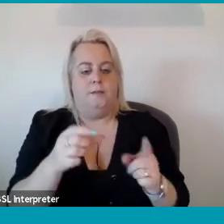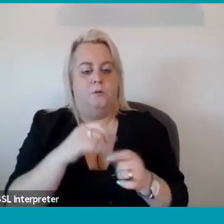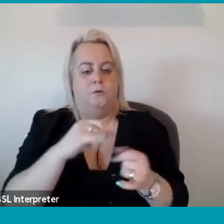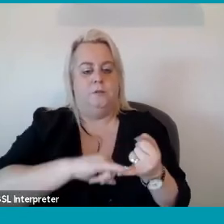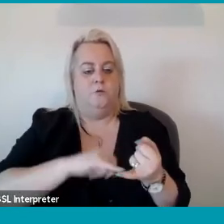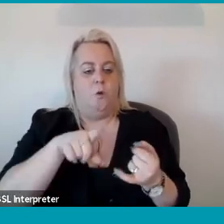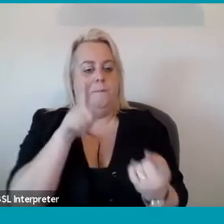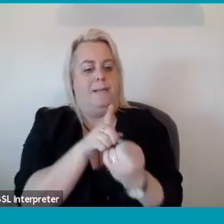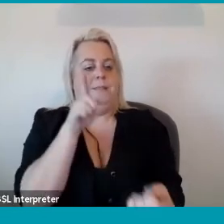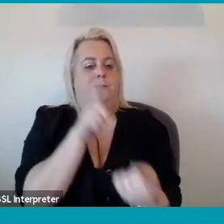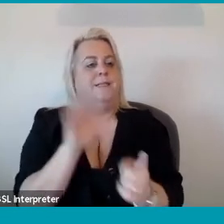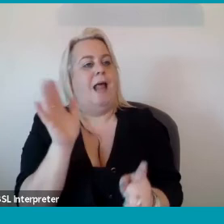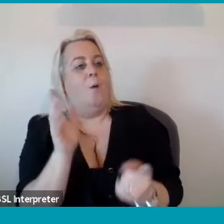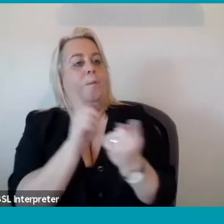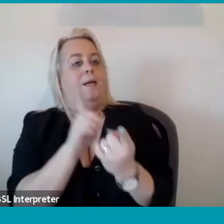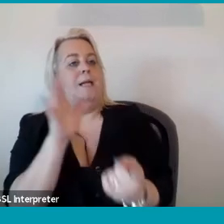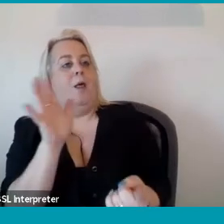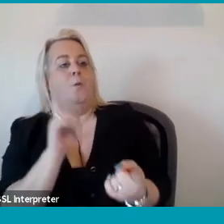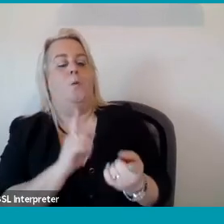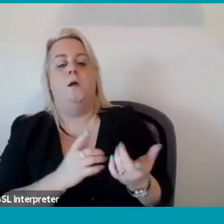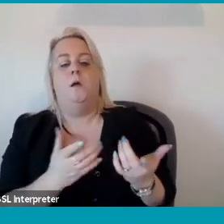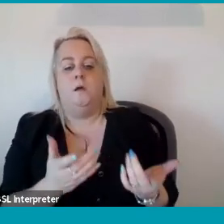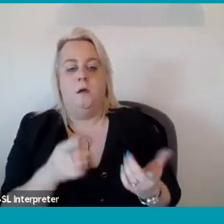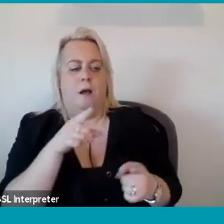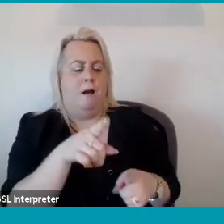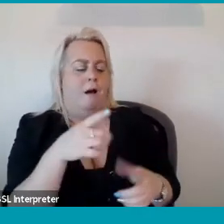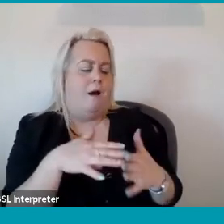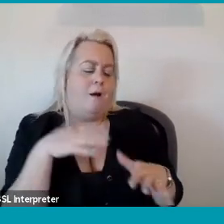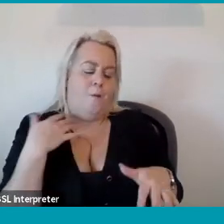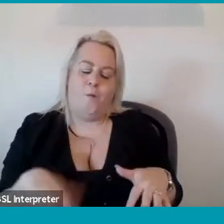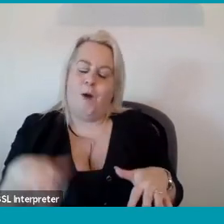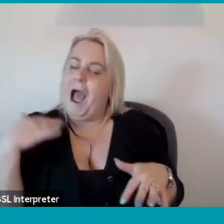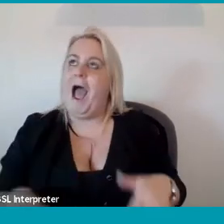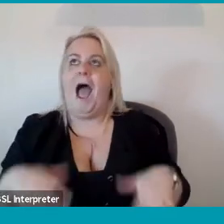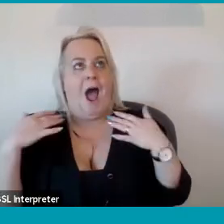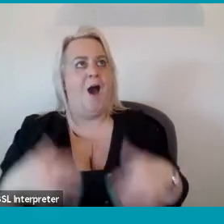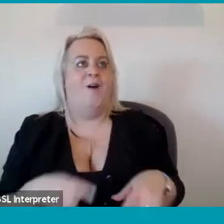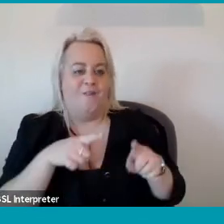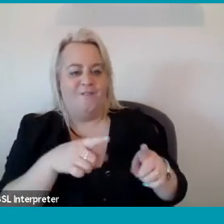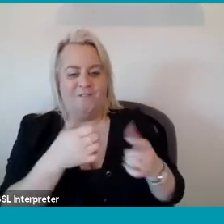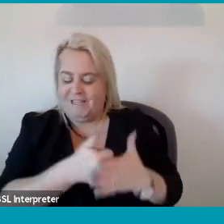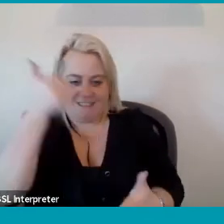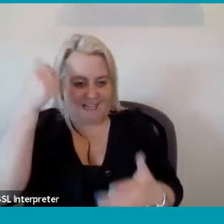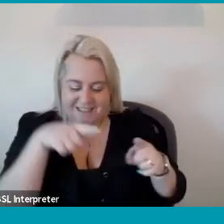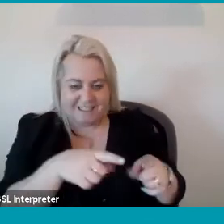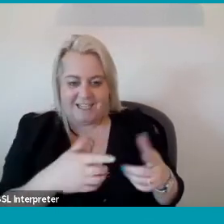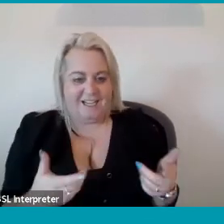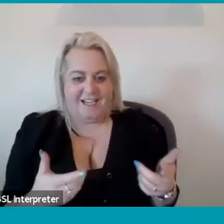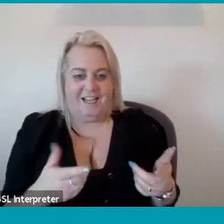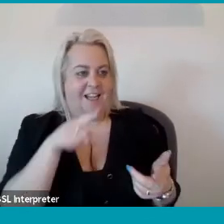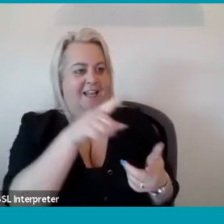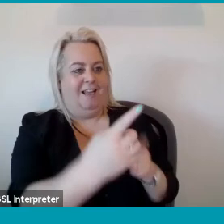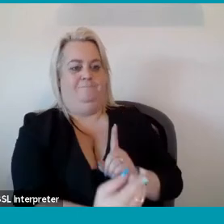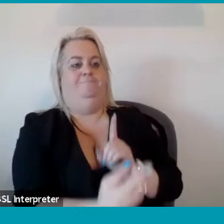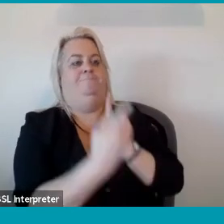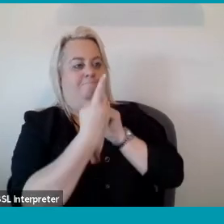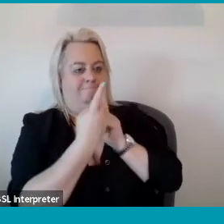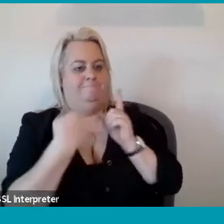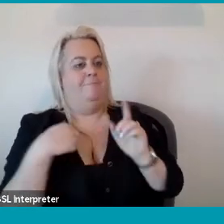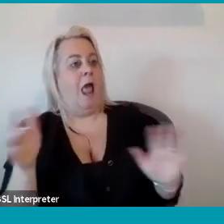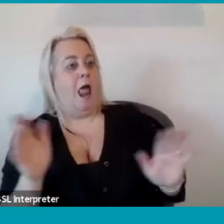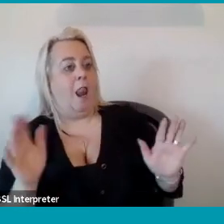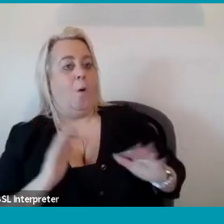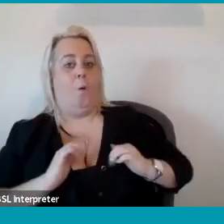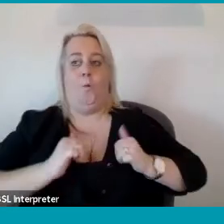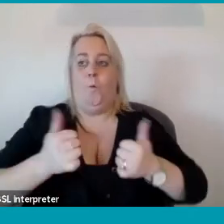greeter, and he was amazing. So he came to the door, he greeted me, he asked my name, he